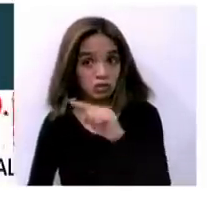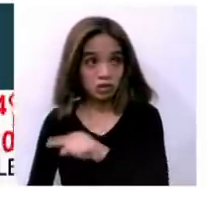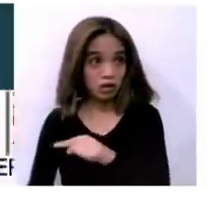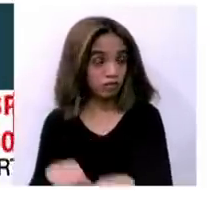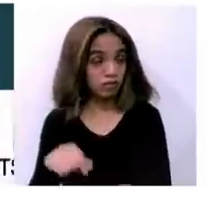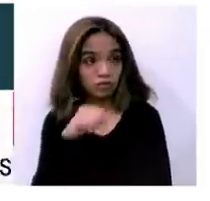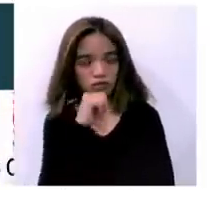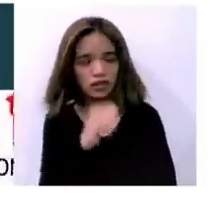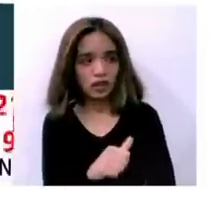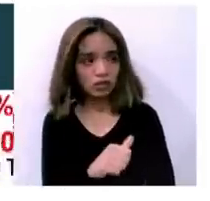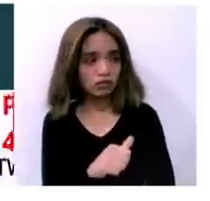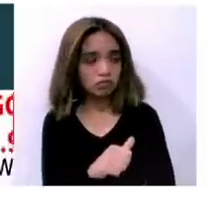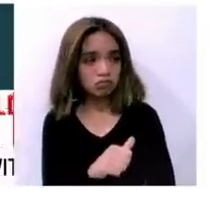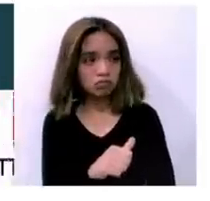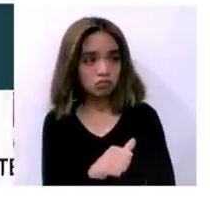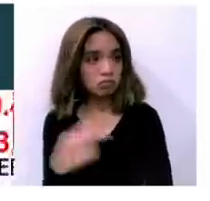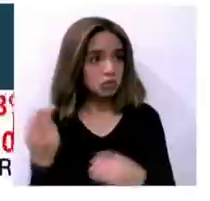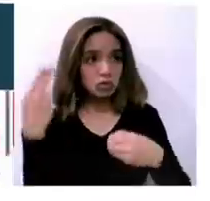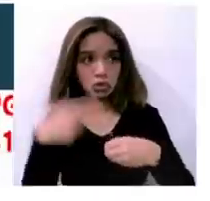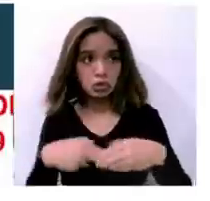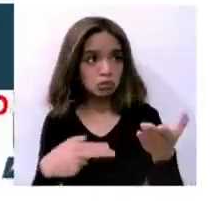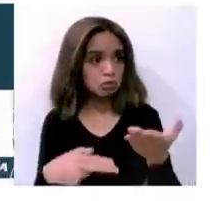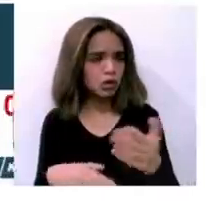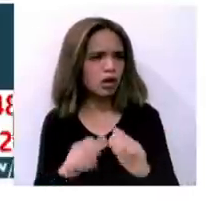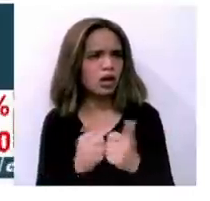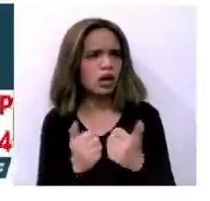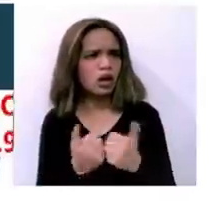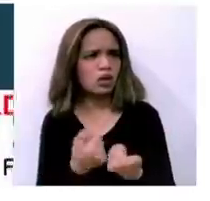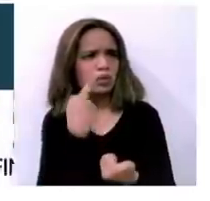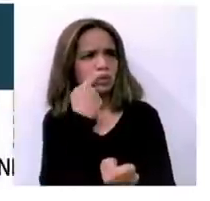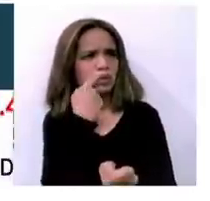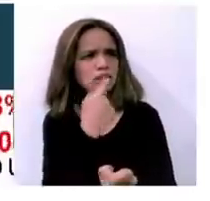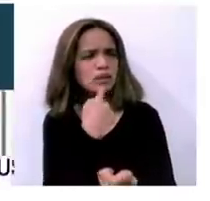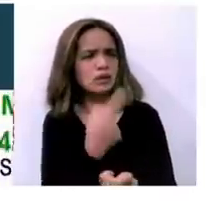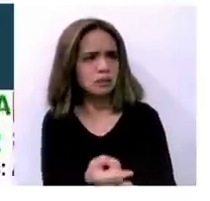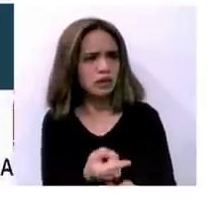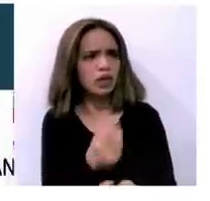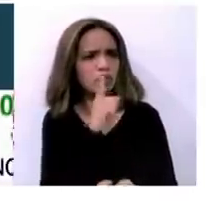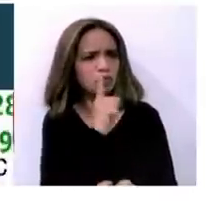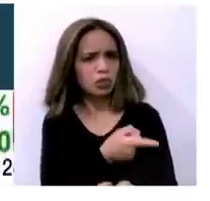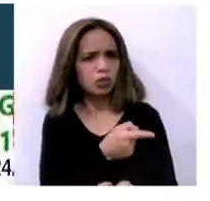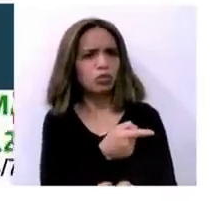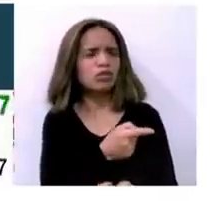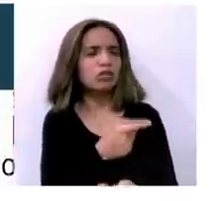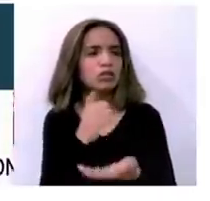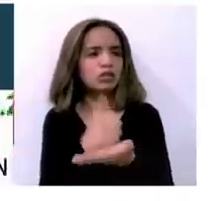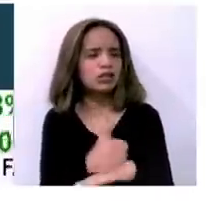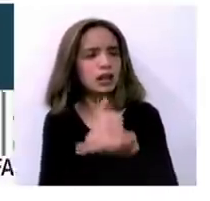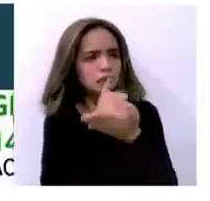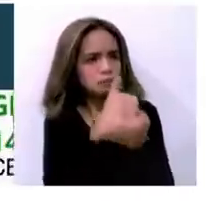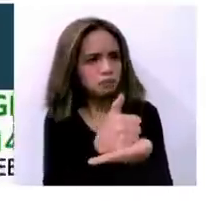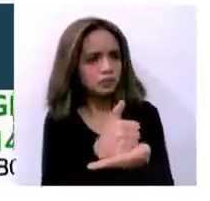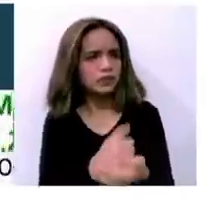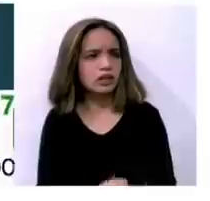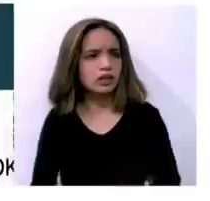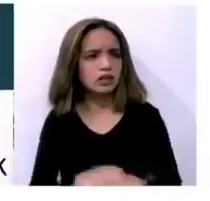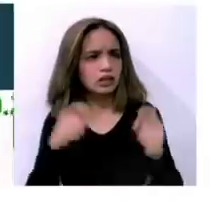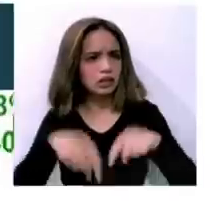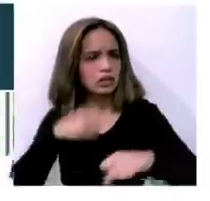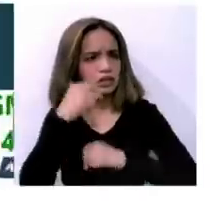not going to join you yet? What about your previous statements that he was actually helping you already, middle of this